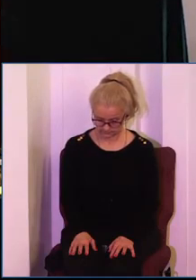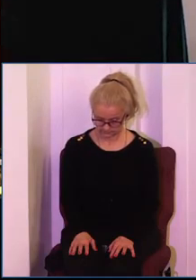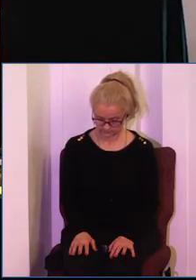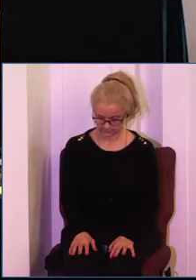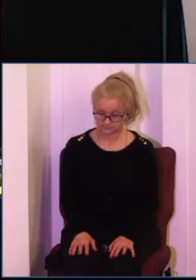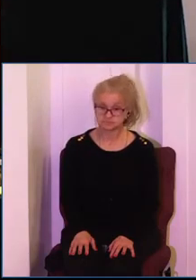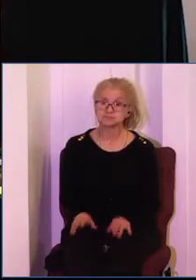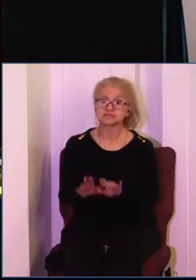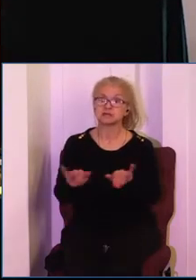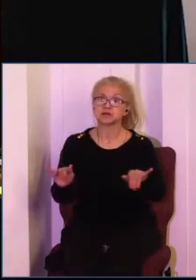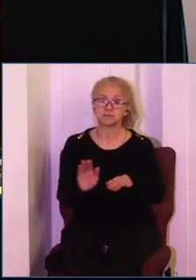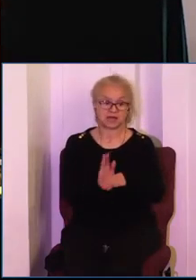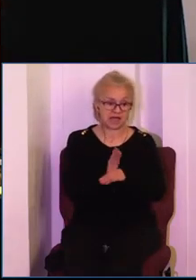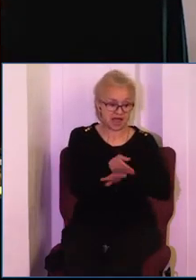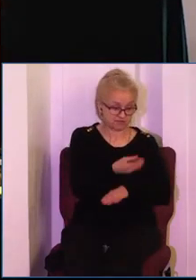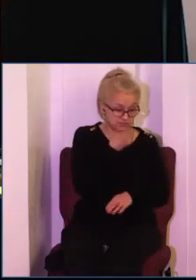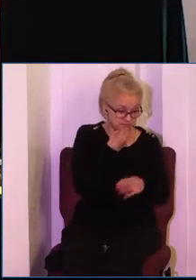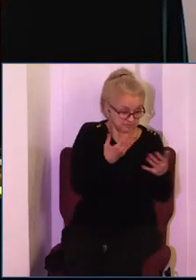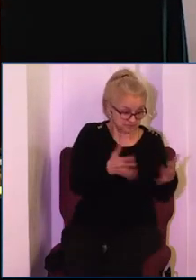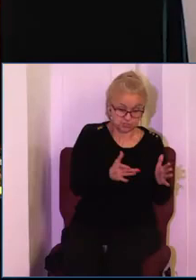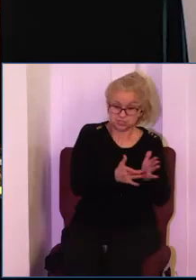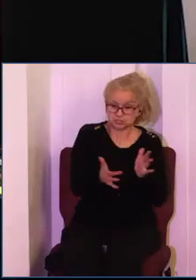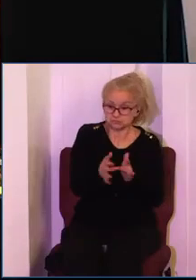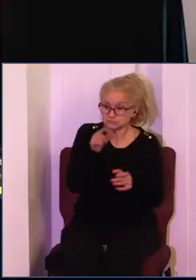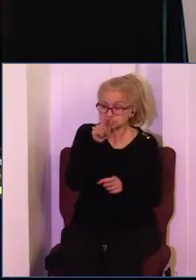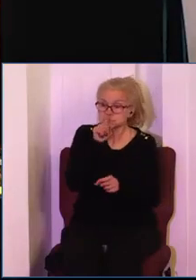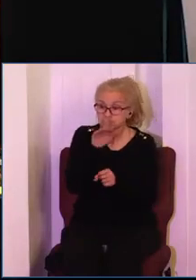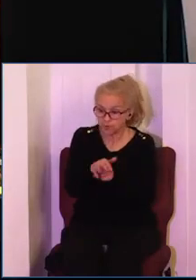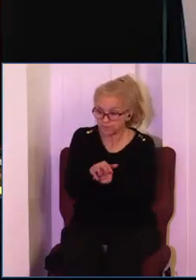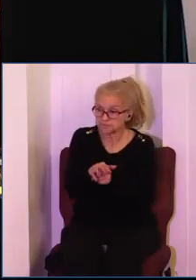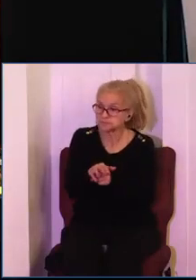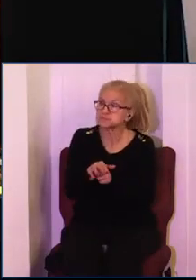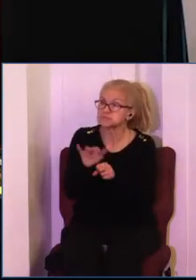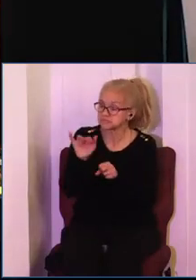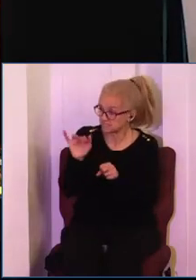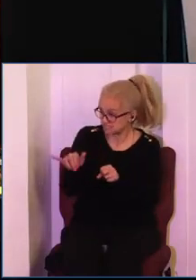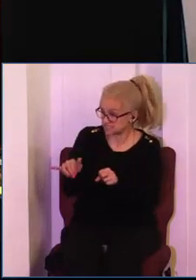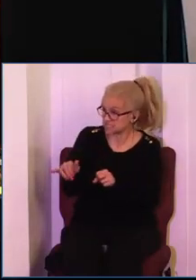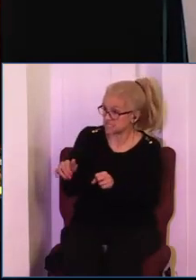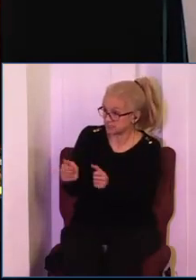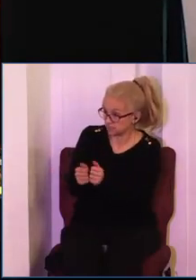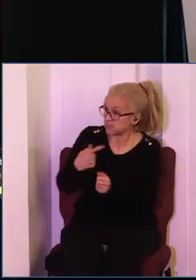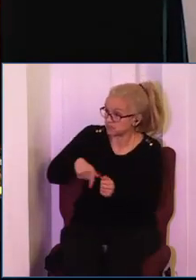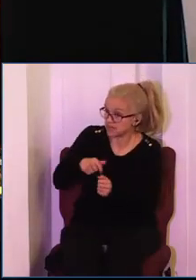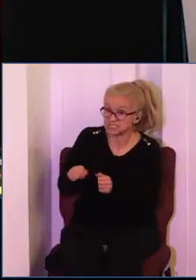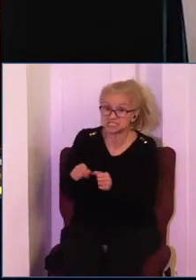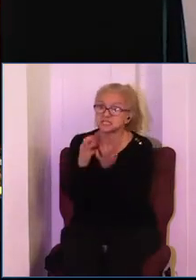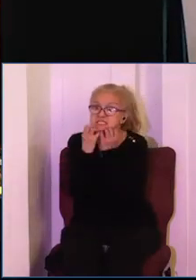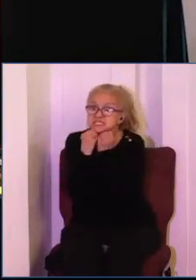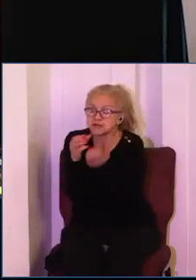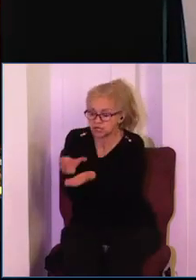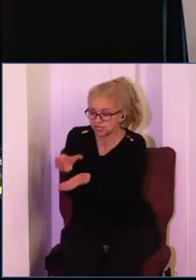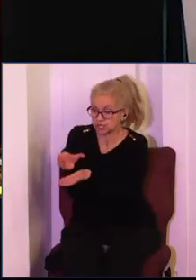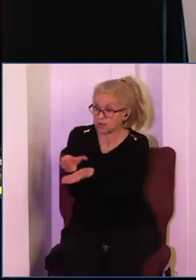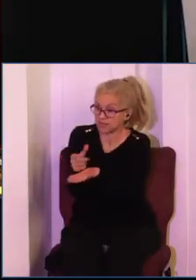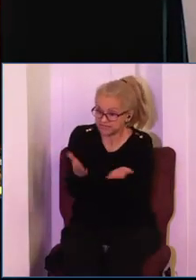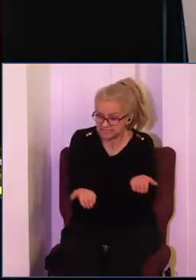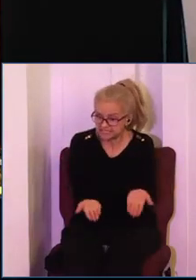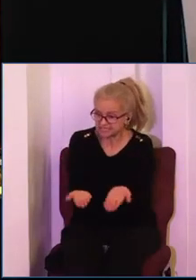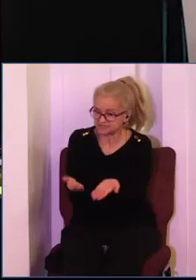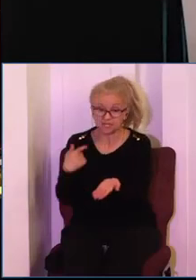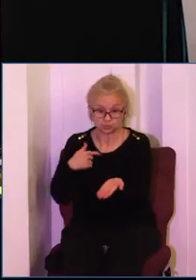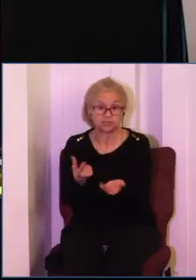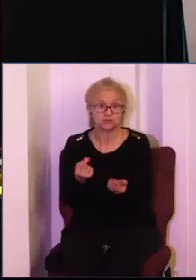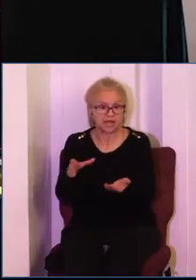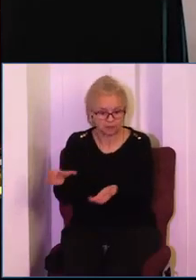Likewise, after supper, Jesus promised to remain with us in a sacred cup that he lifted as we do